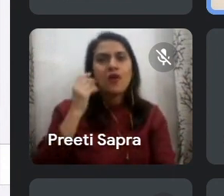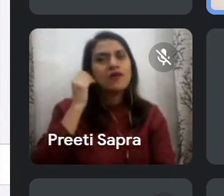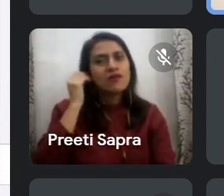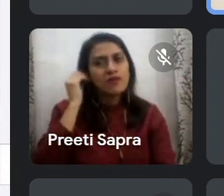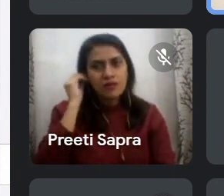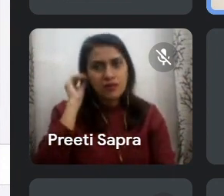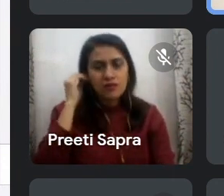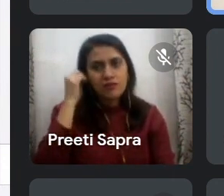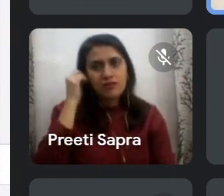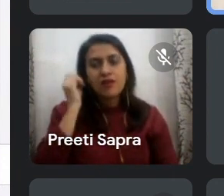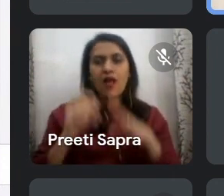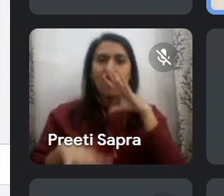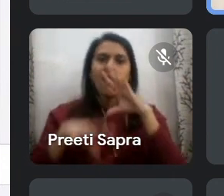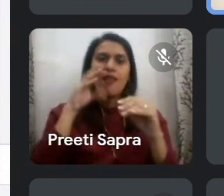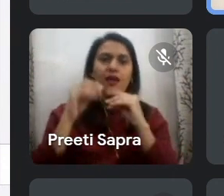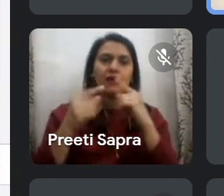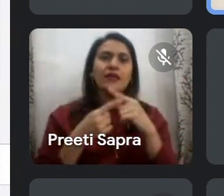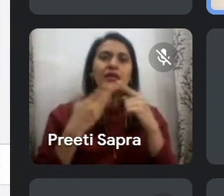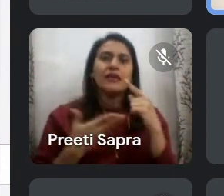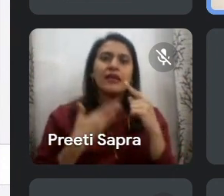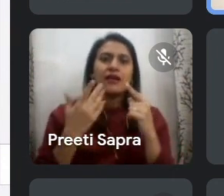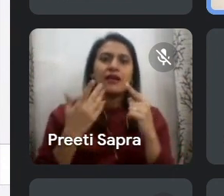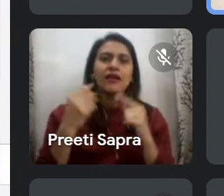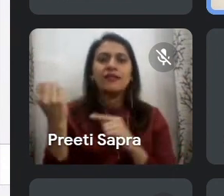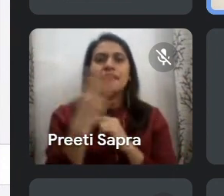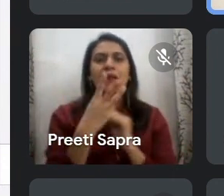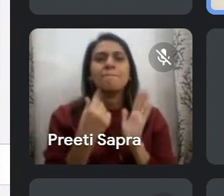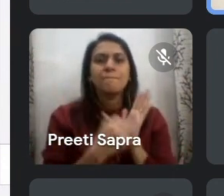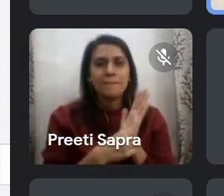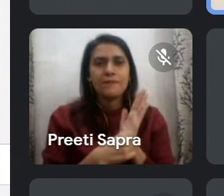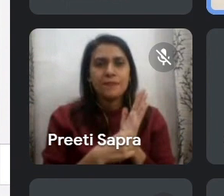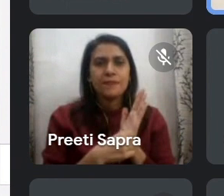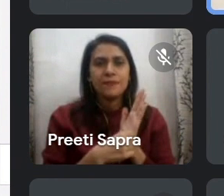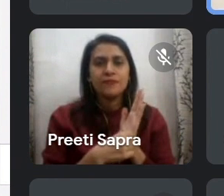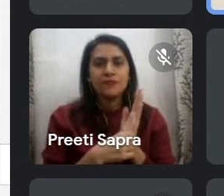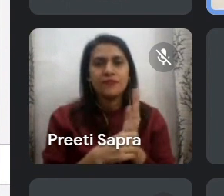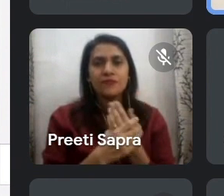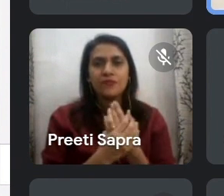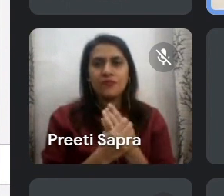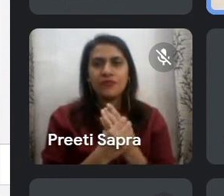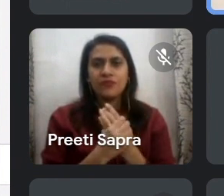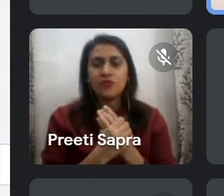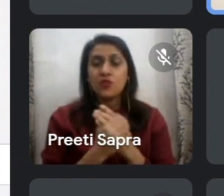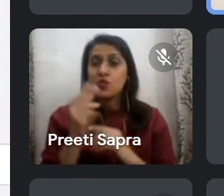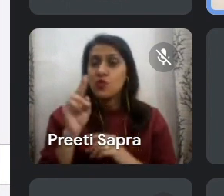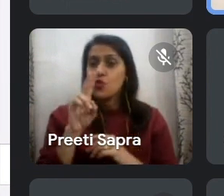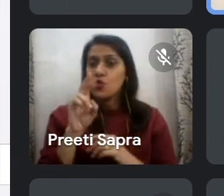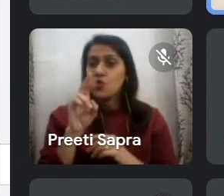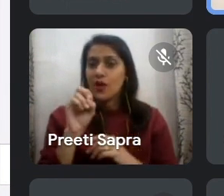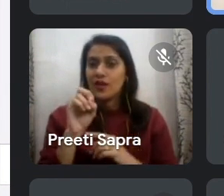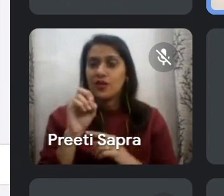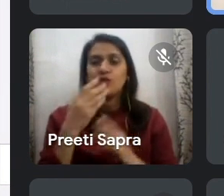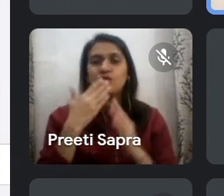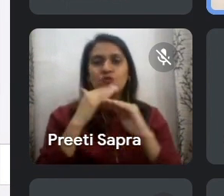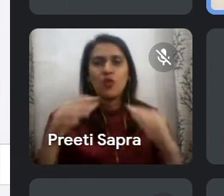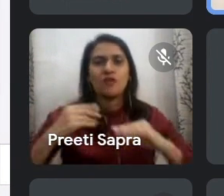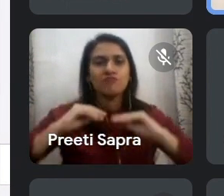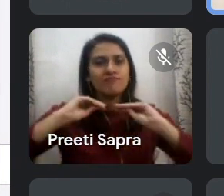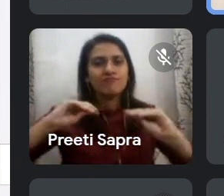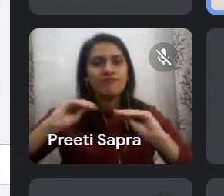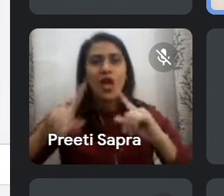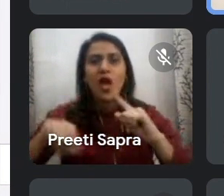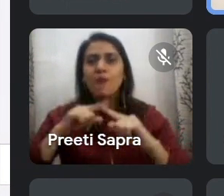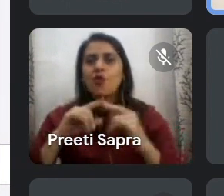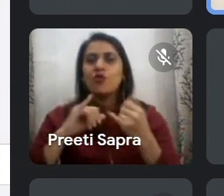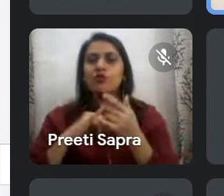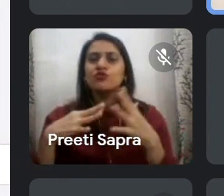called Mastercam in like 3 months. And I taught like 20 plus students, and the software. And to